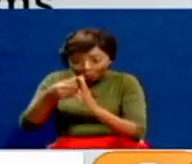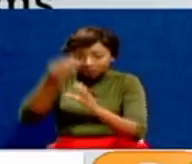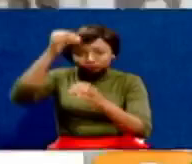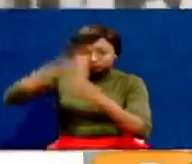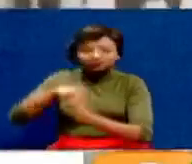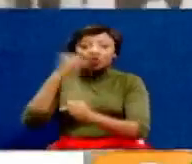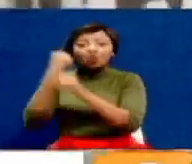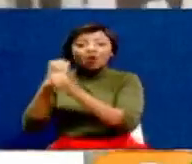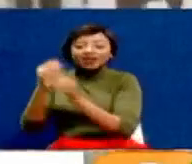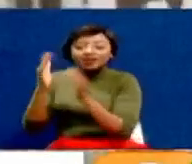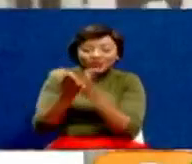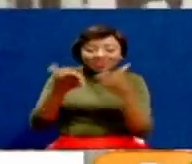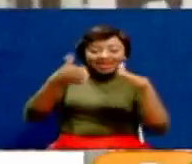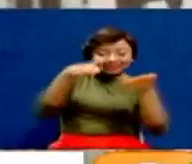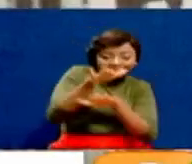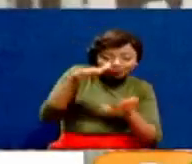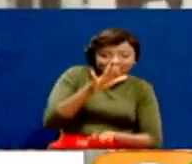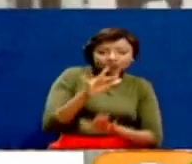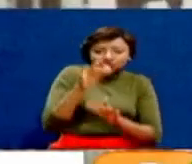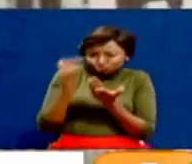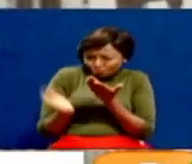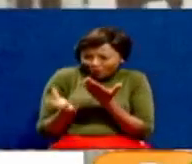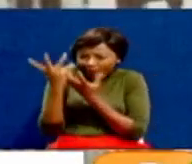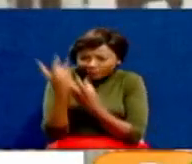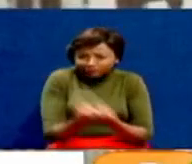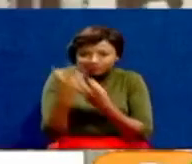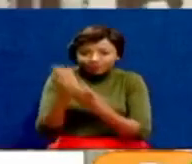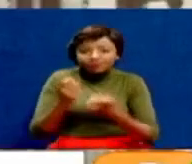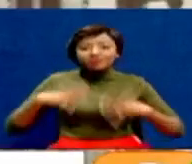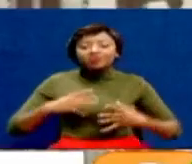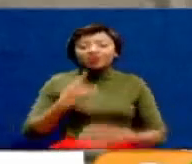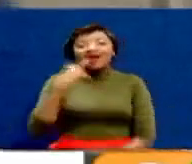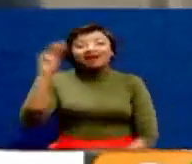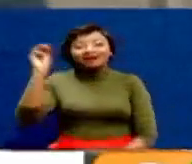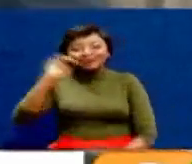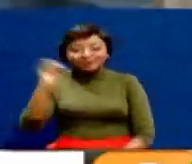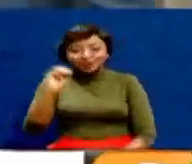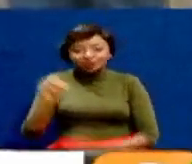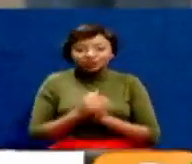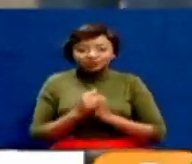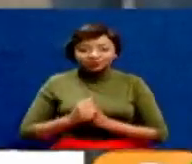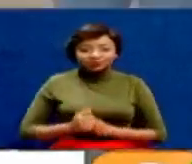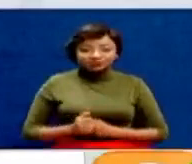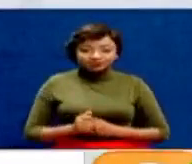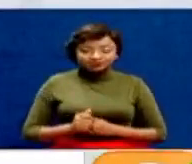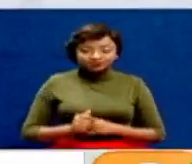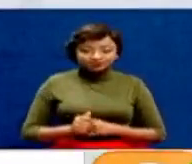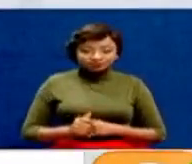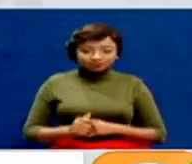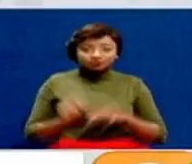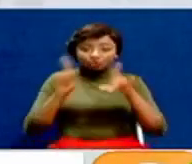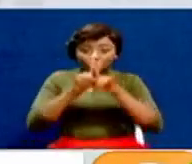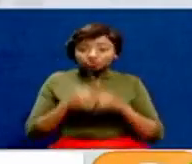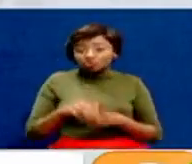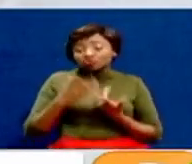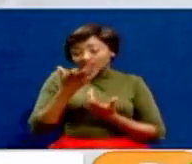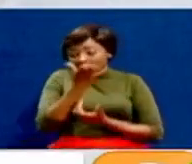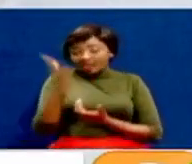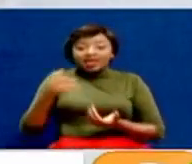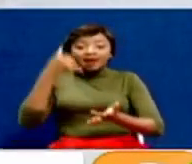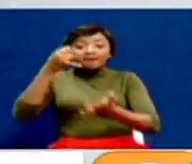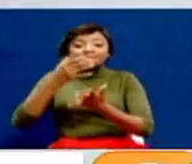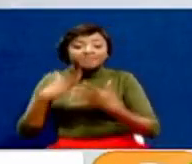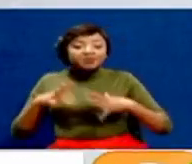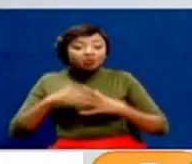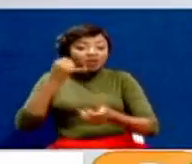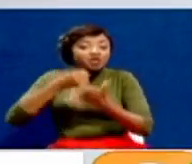junior Kenya Power staff in swindling the company more than 100 million shillings in fictitious bills. The officers include Gilbert